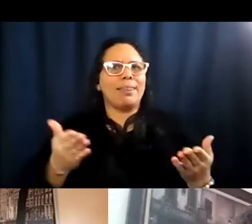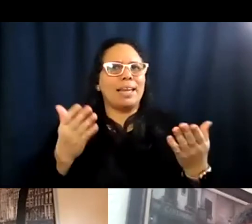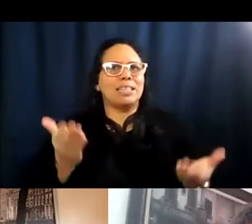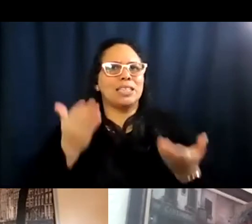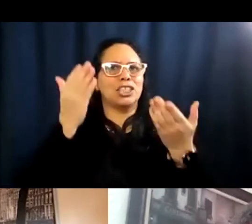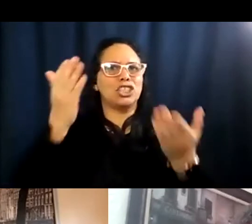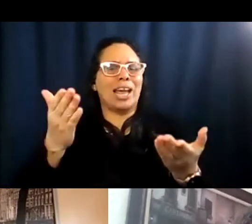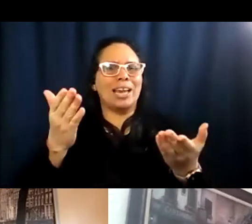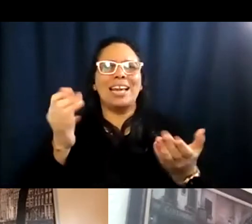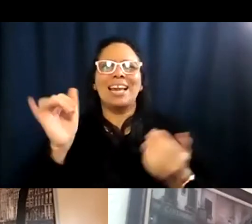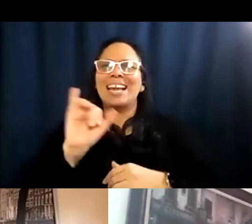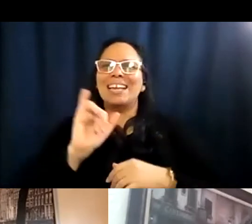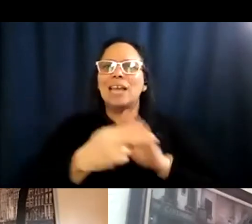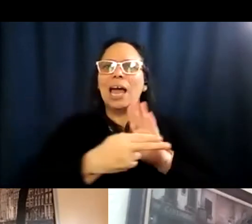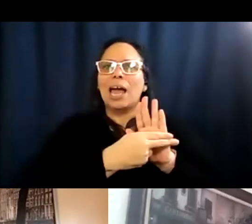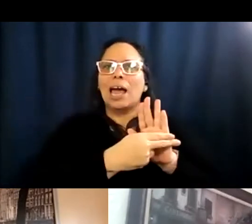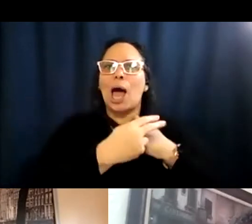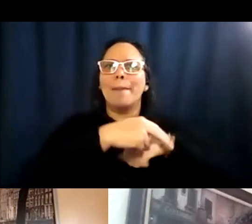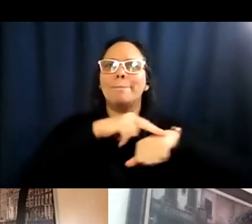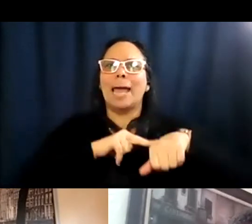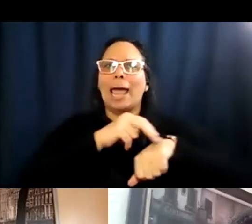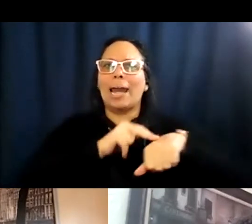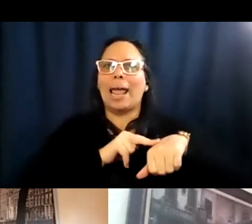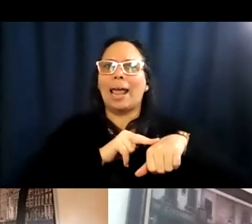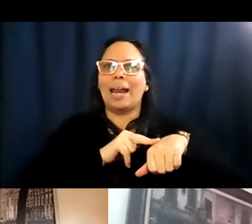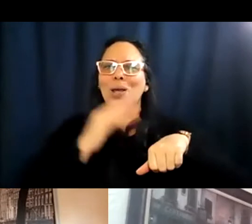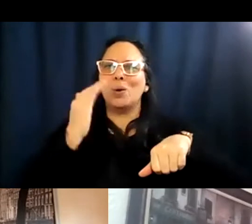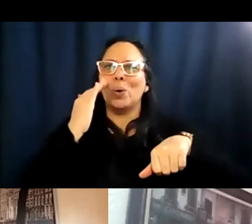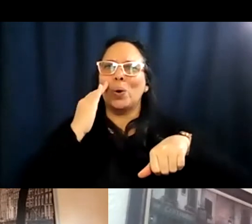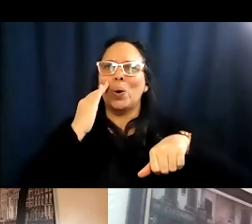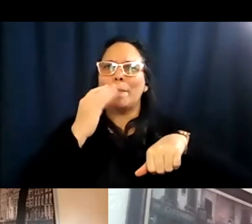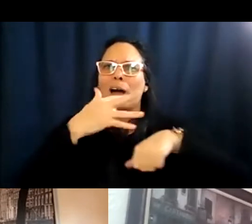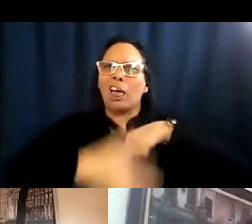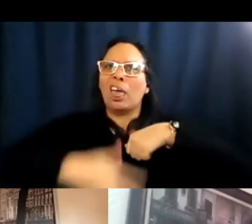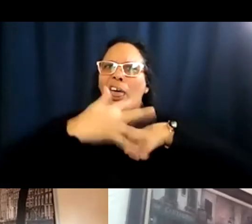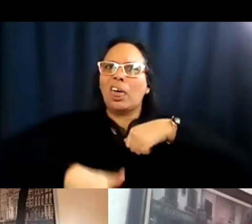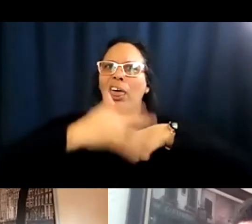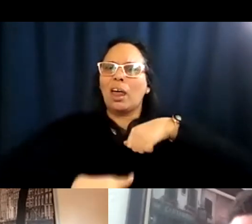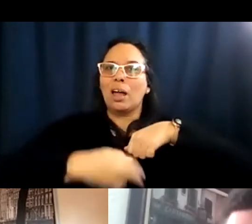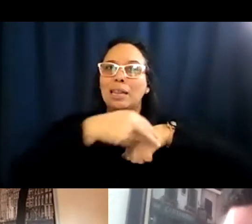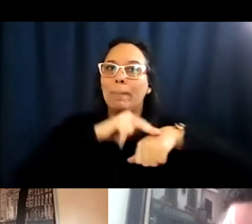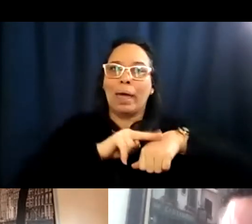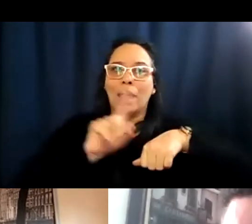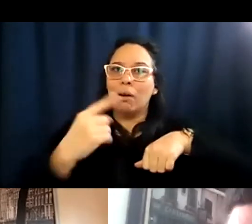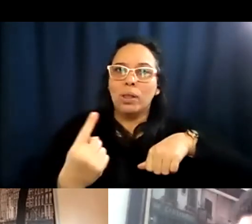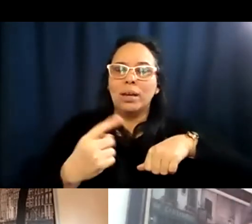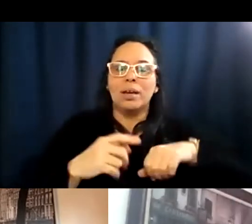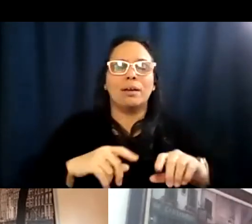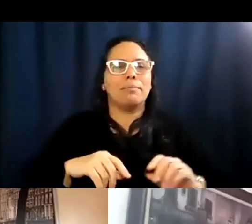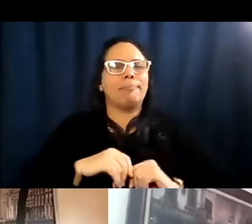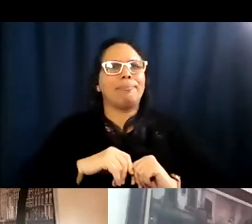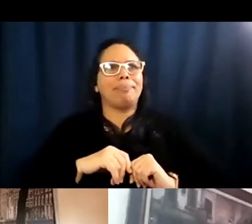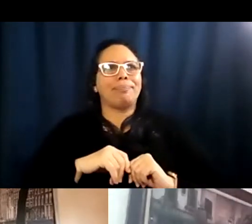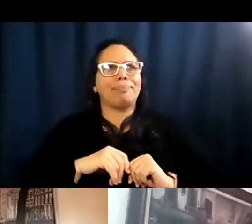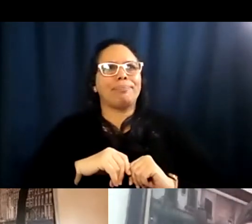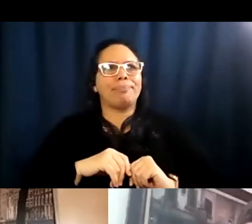on the bullet wound, because the whole concept behind the founding of America was the exploitation of humans for a resource.